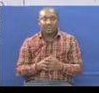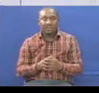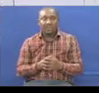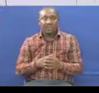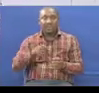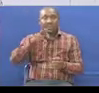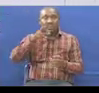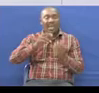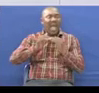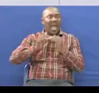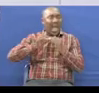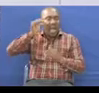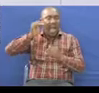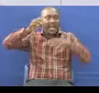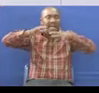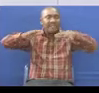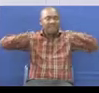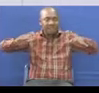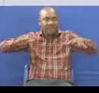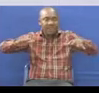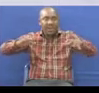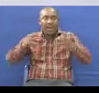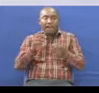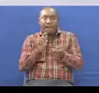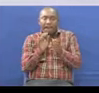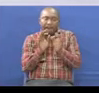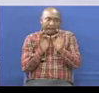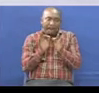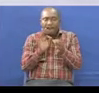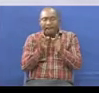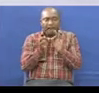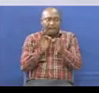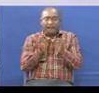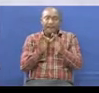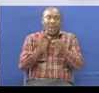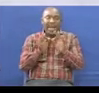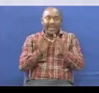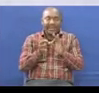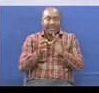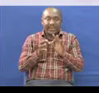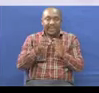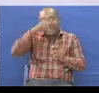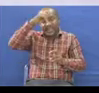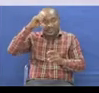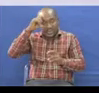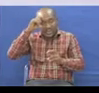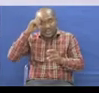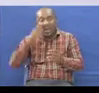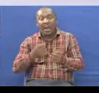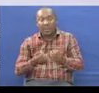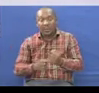moderate temperatures. These contributed to the development of agricultural activities compared to those areas